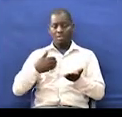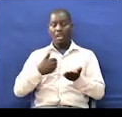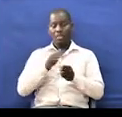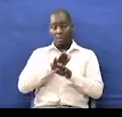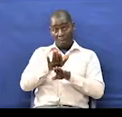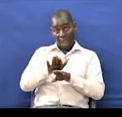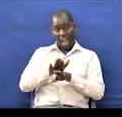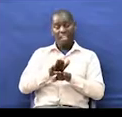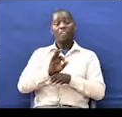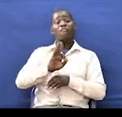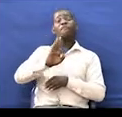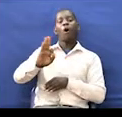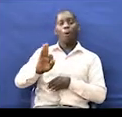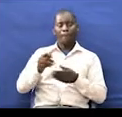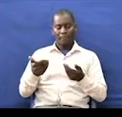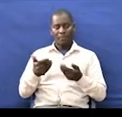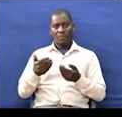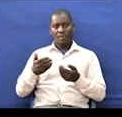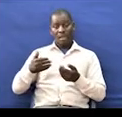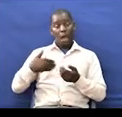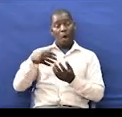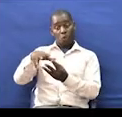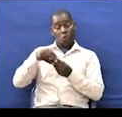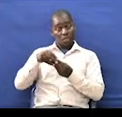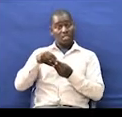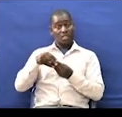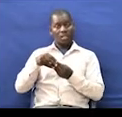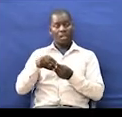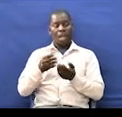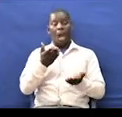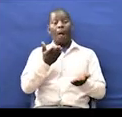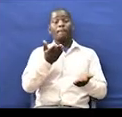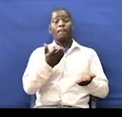So we conclude by saying that now moment of force, that therefore